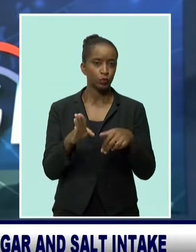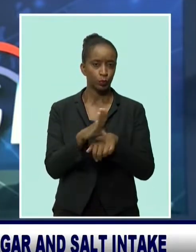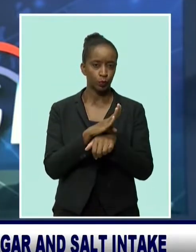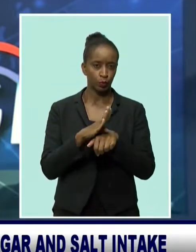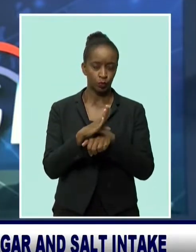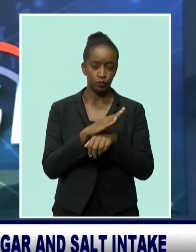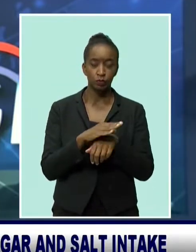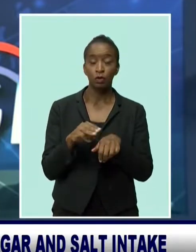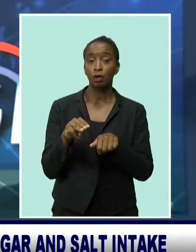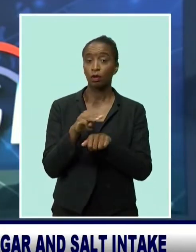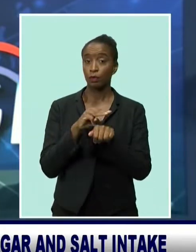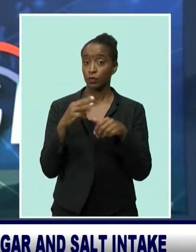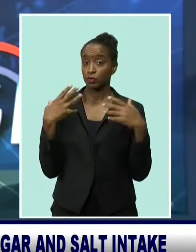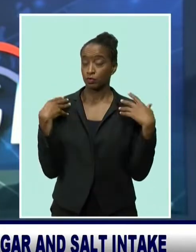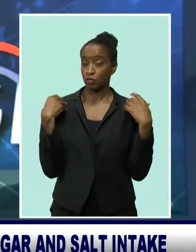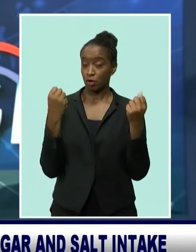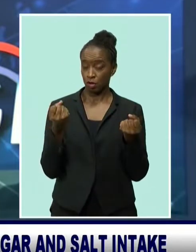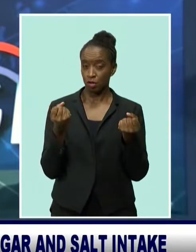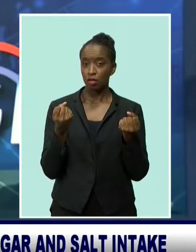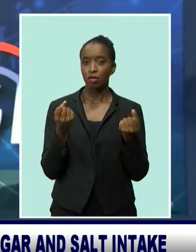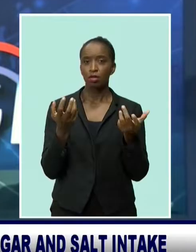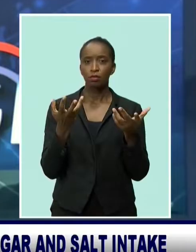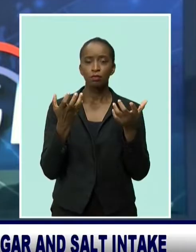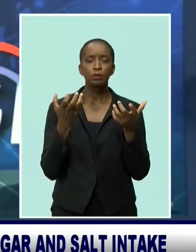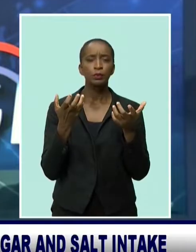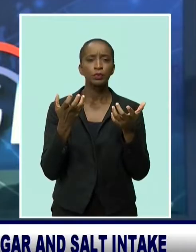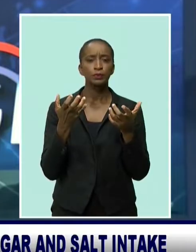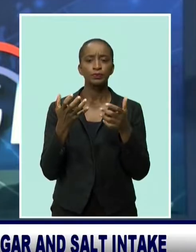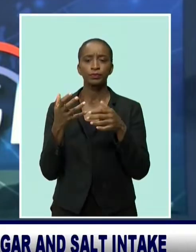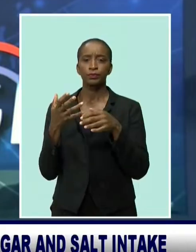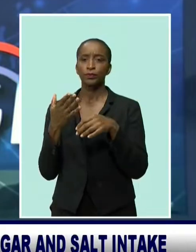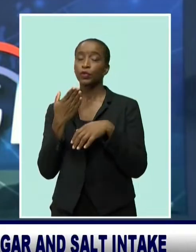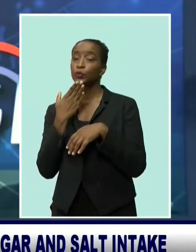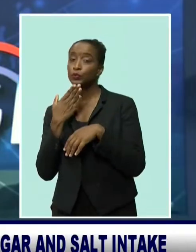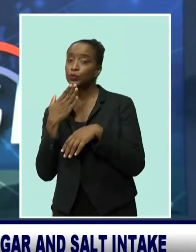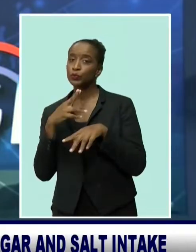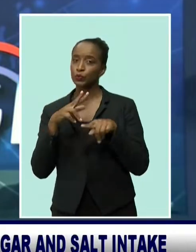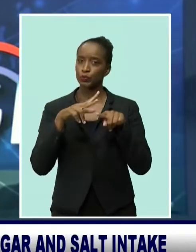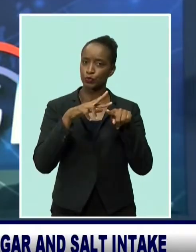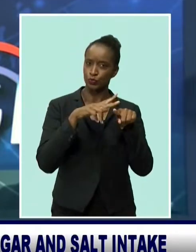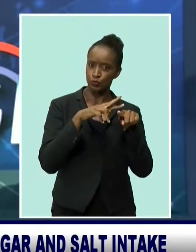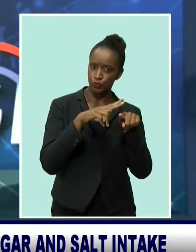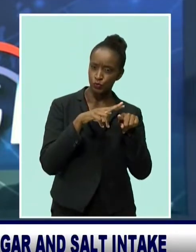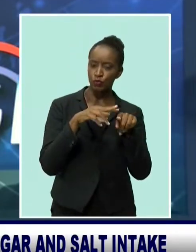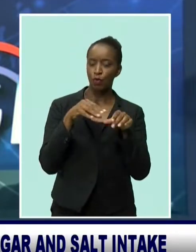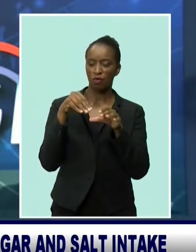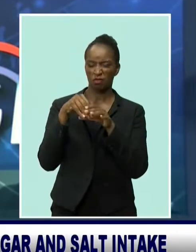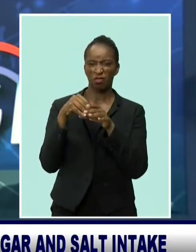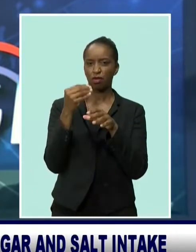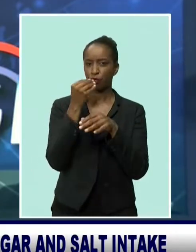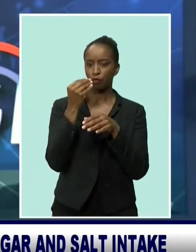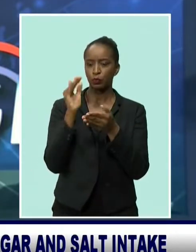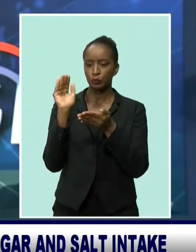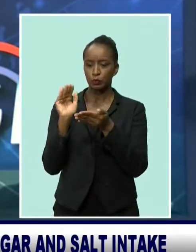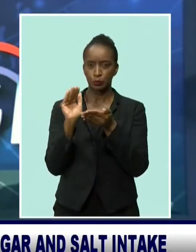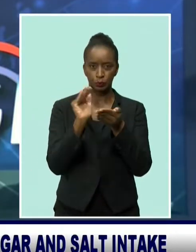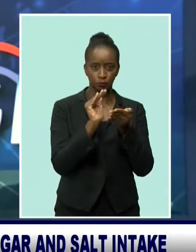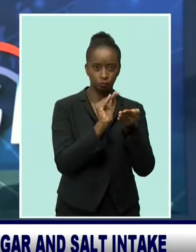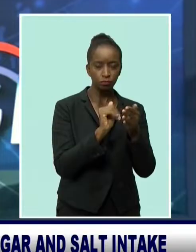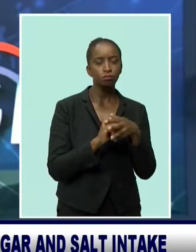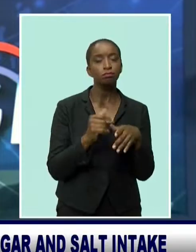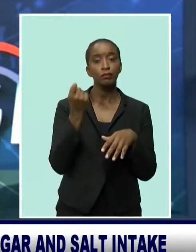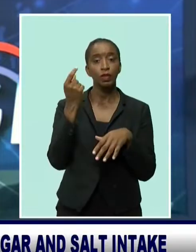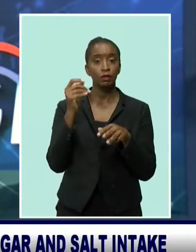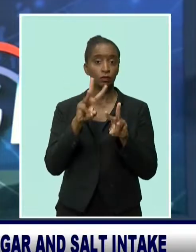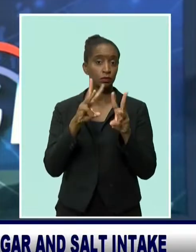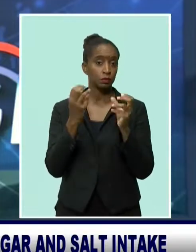be looking at aggressive ways to reduce the sugar and salt contents of foods on the island. To that end, a workshop to create